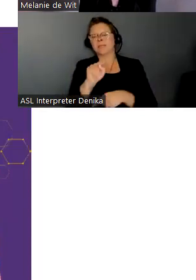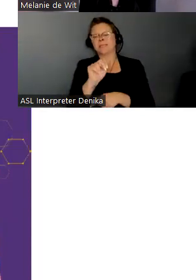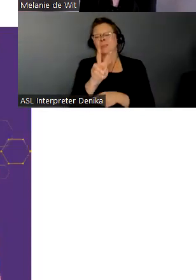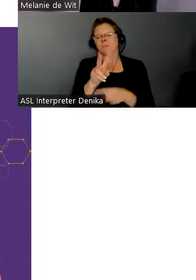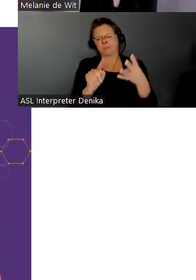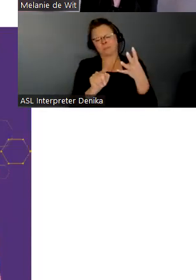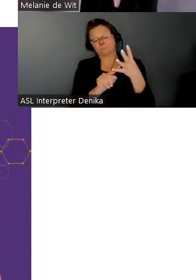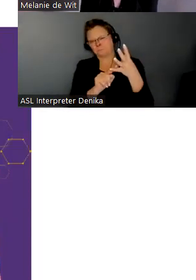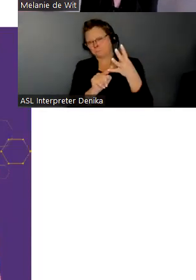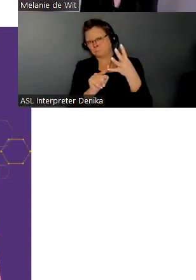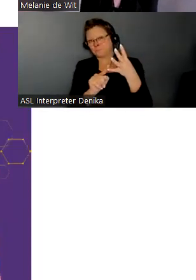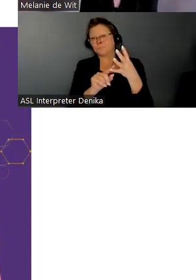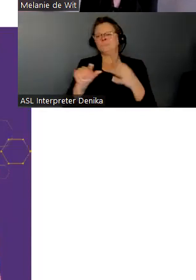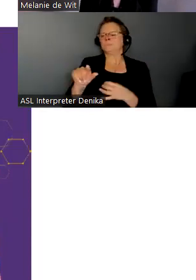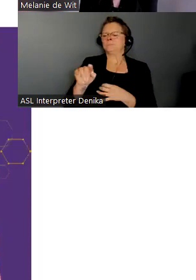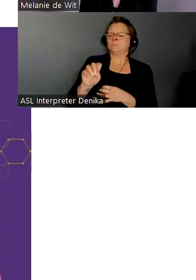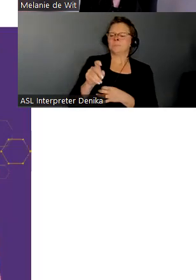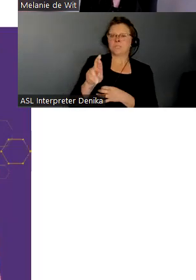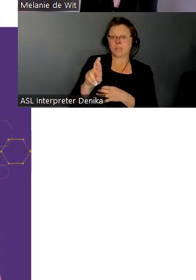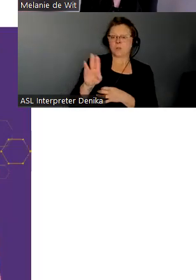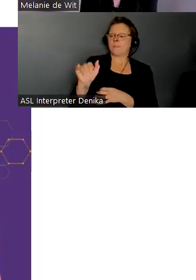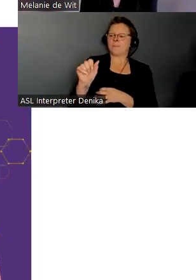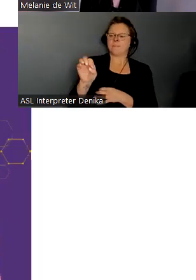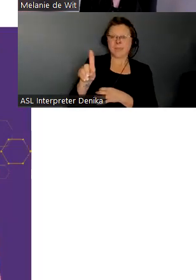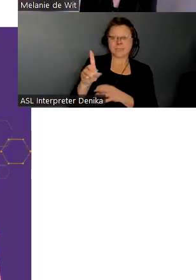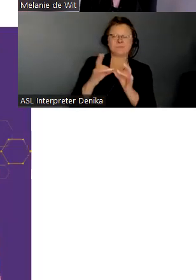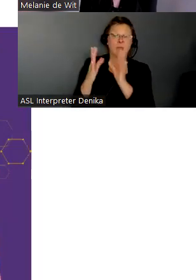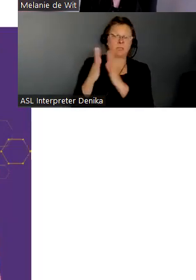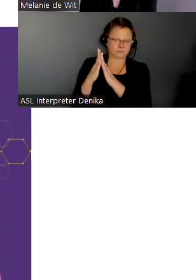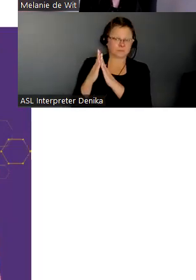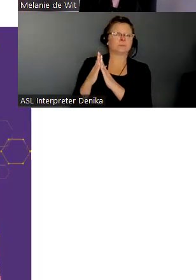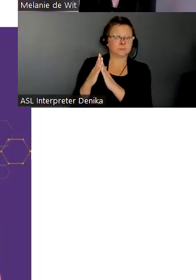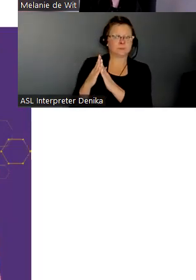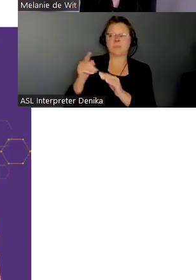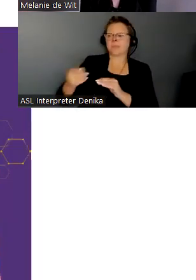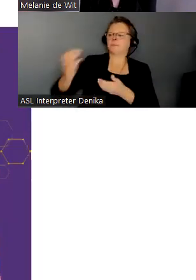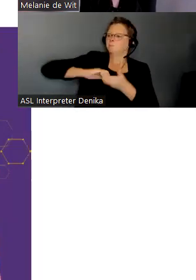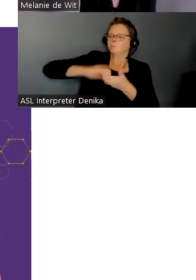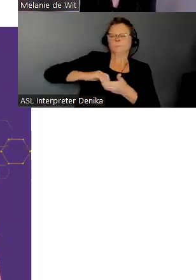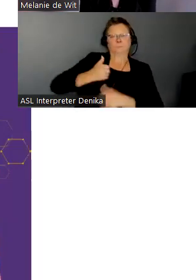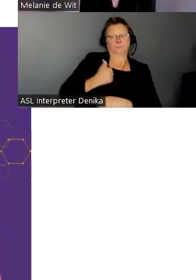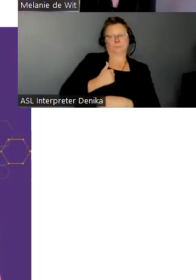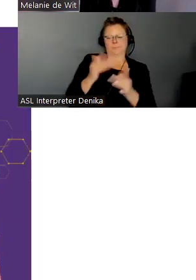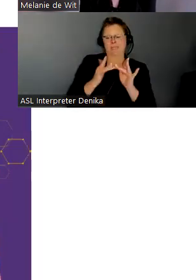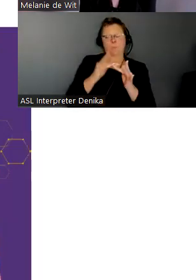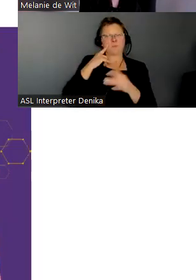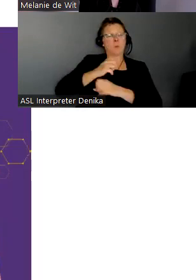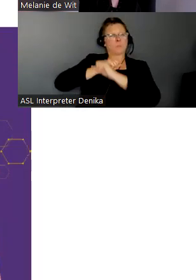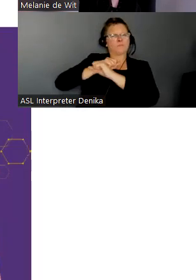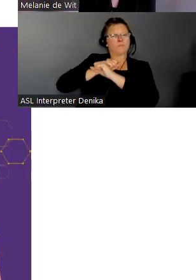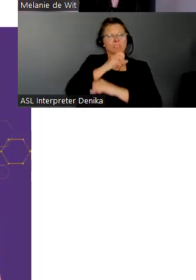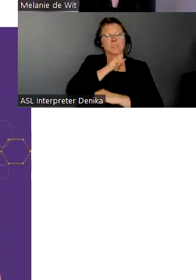on gender-based violence, and we are partnering with the Canadian Network for the Prevention of Elder Abuse and Women